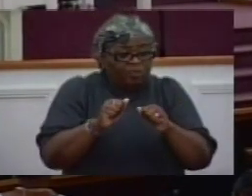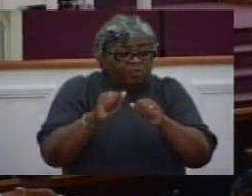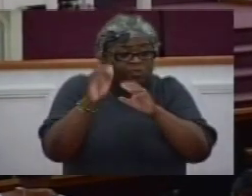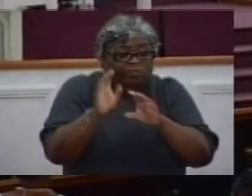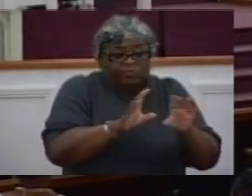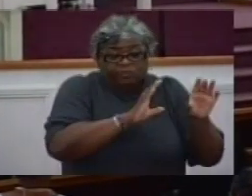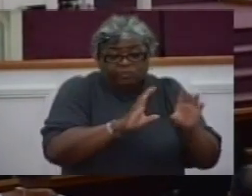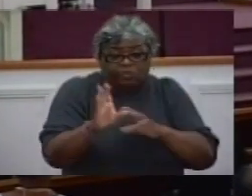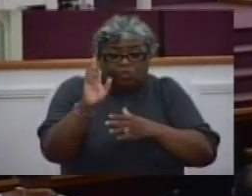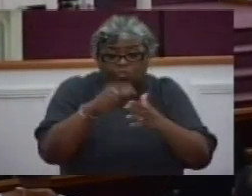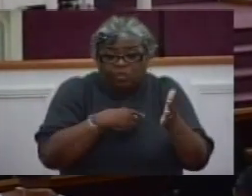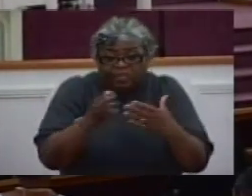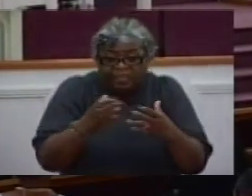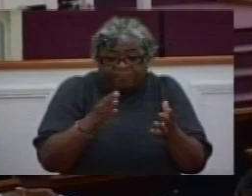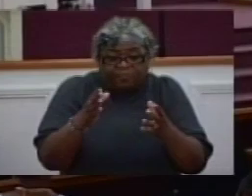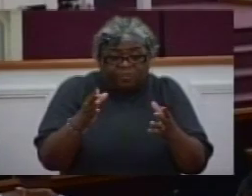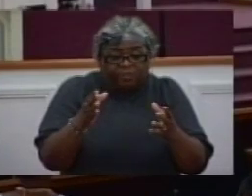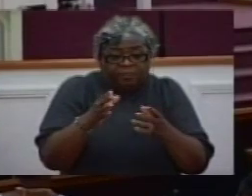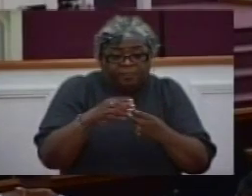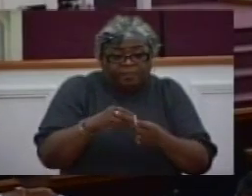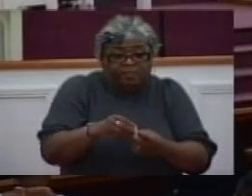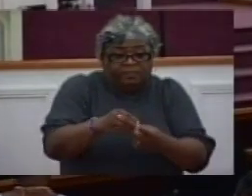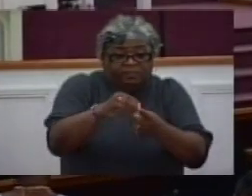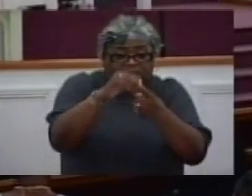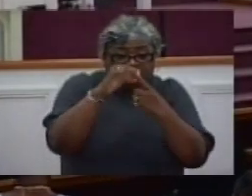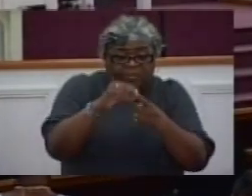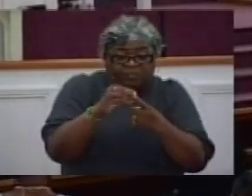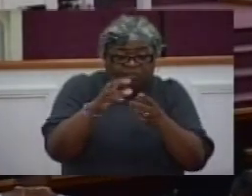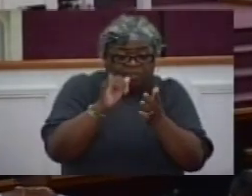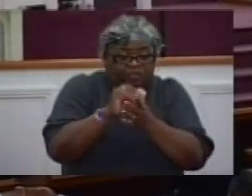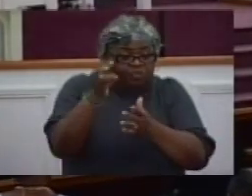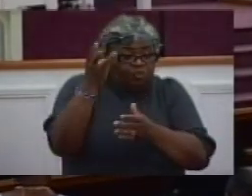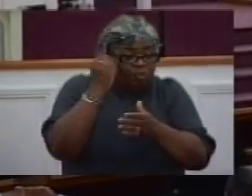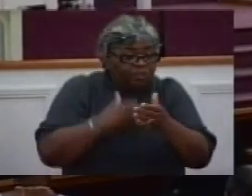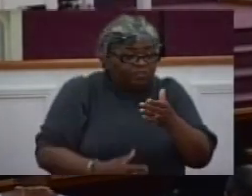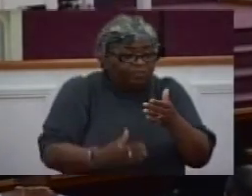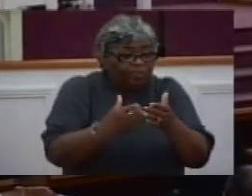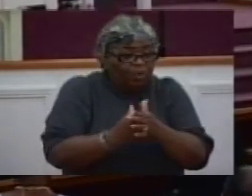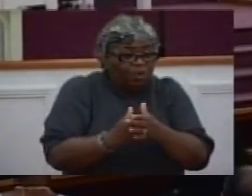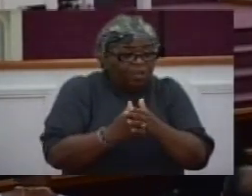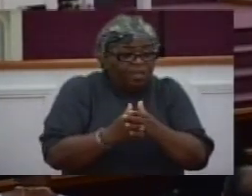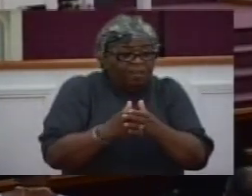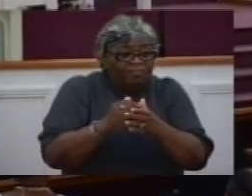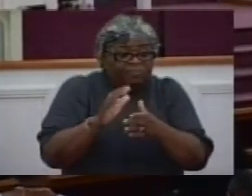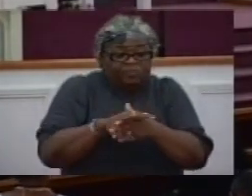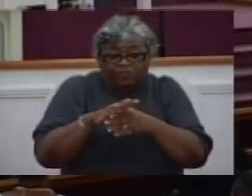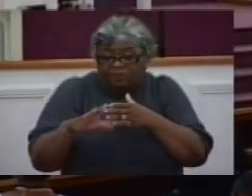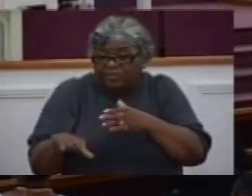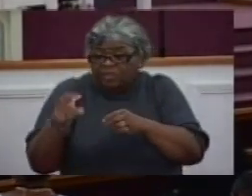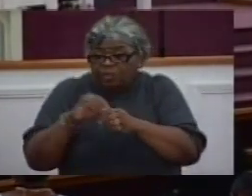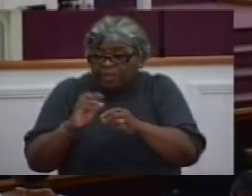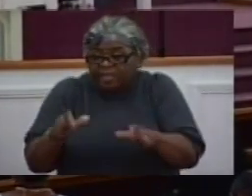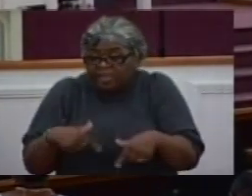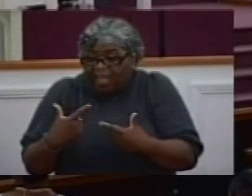perform whatever special task that you were born to fulfill in